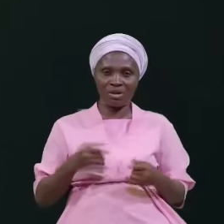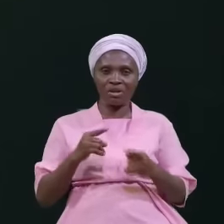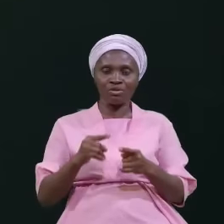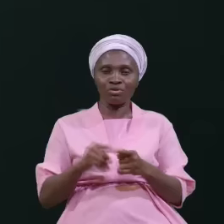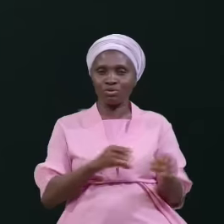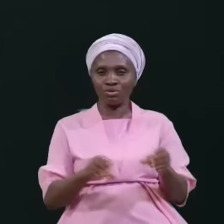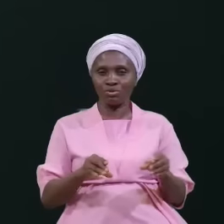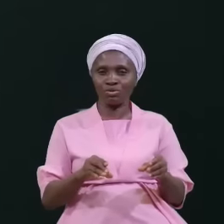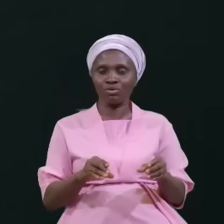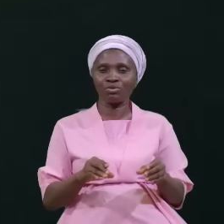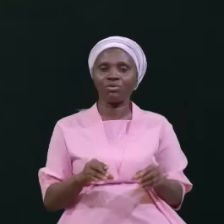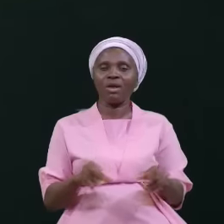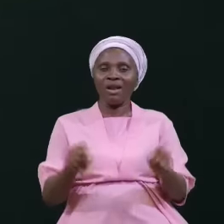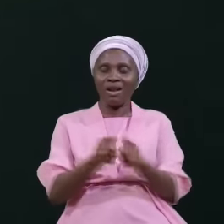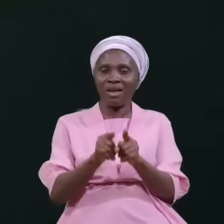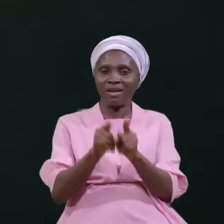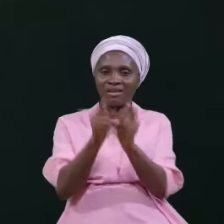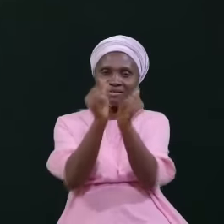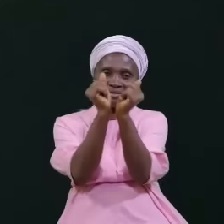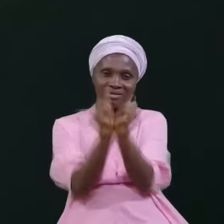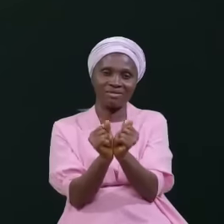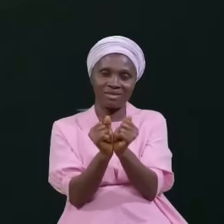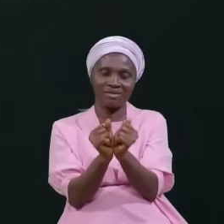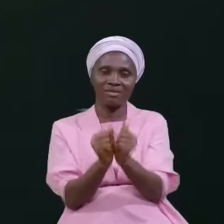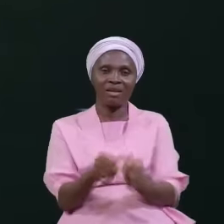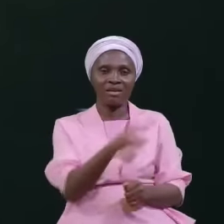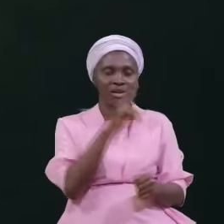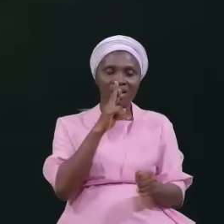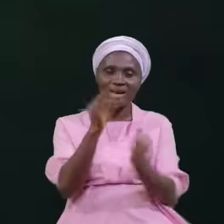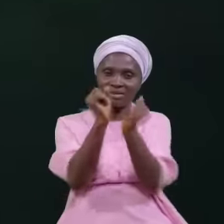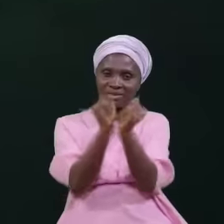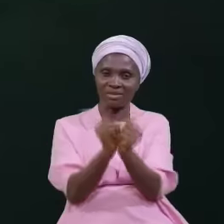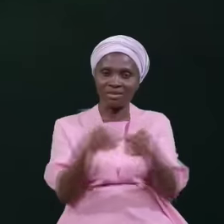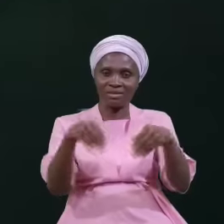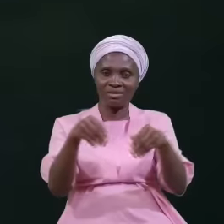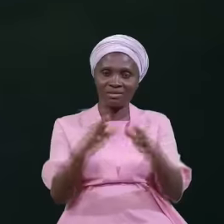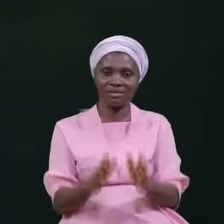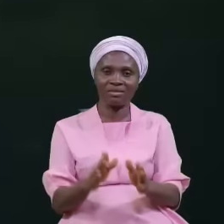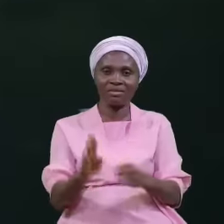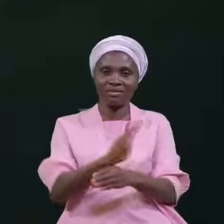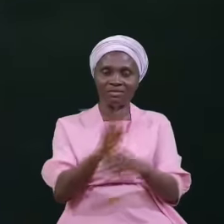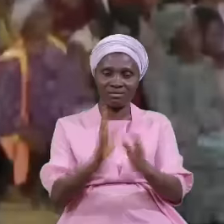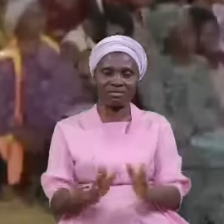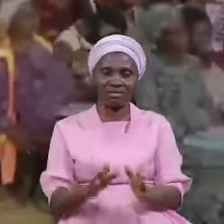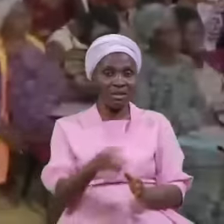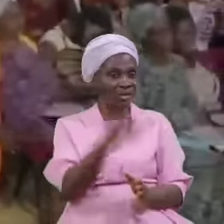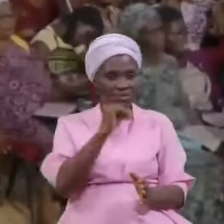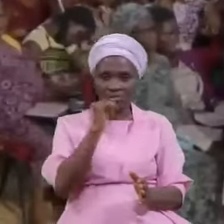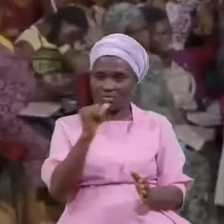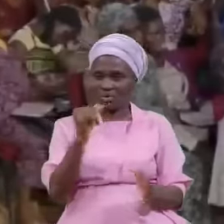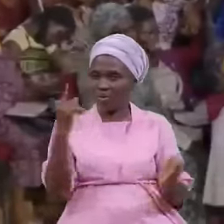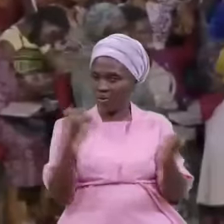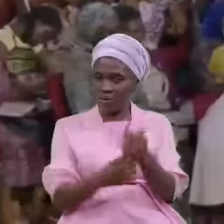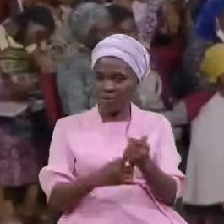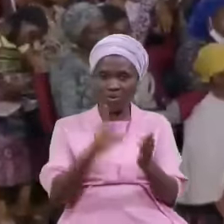makers, slave traders, slave drivers. They will not take any hold in your life anymore. The